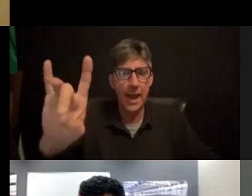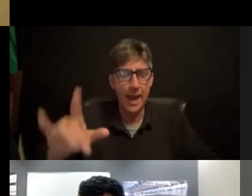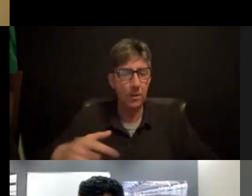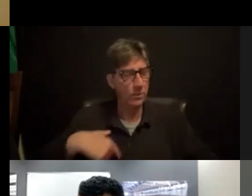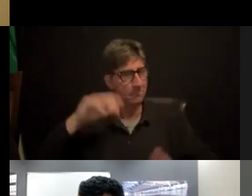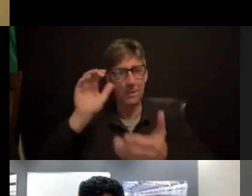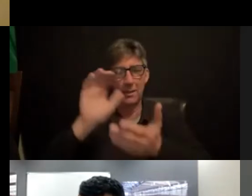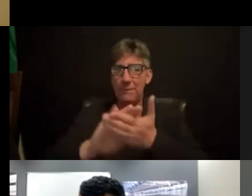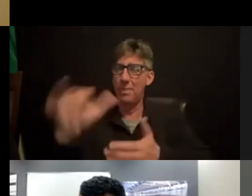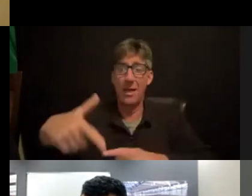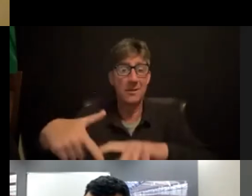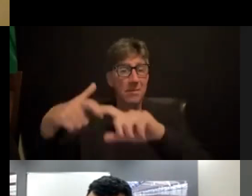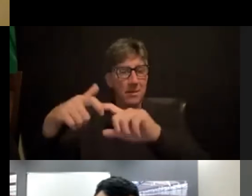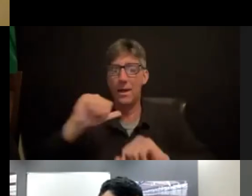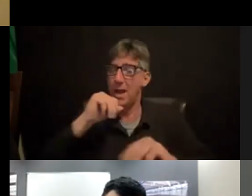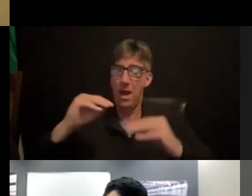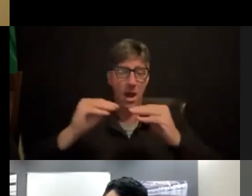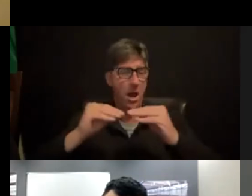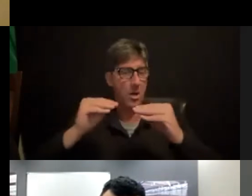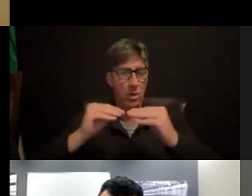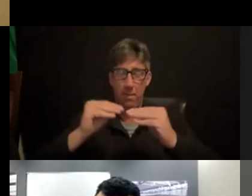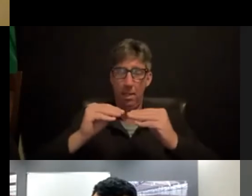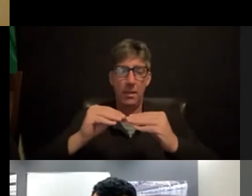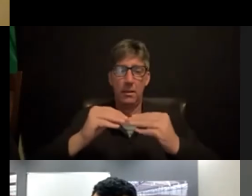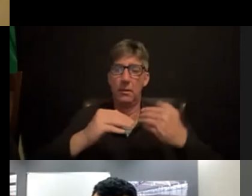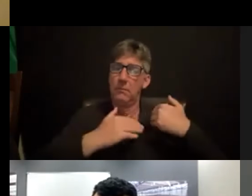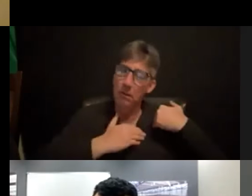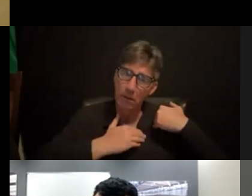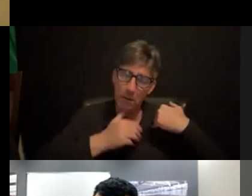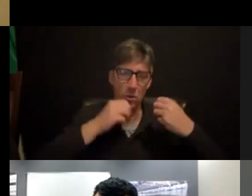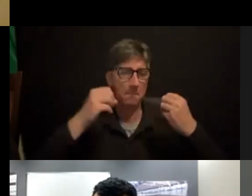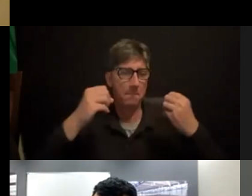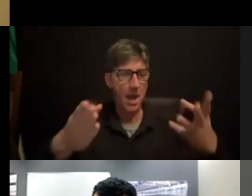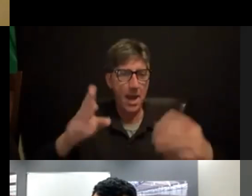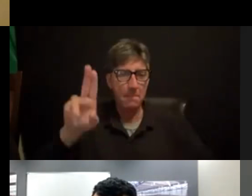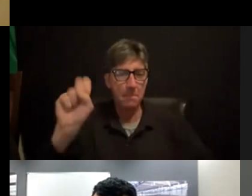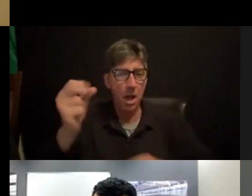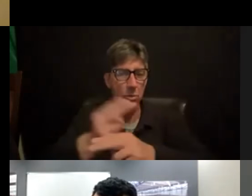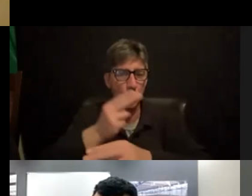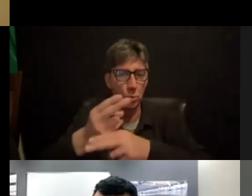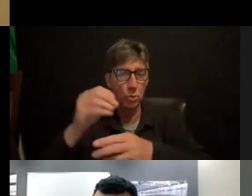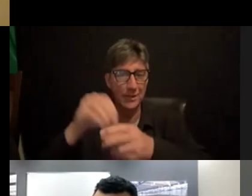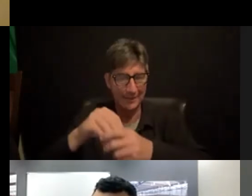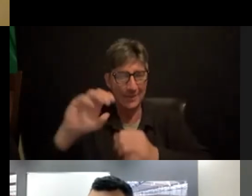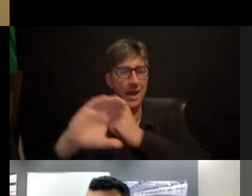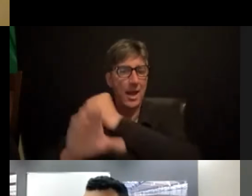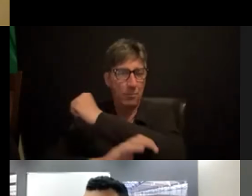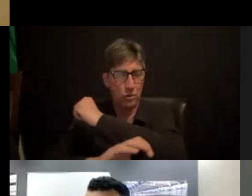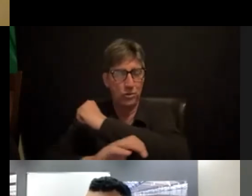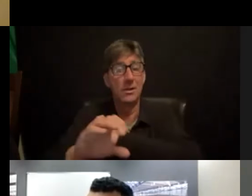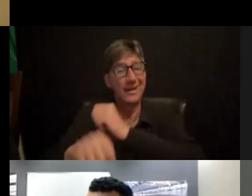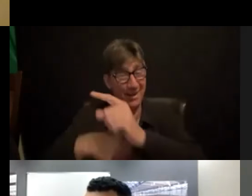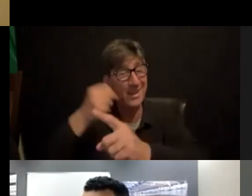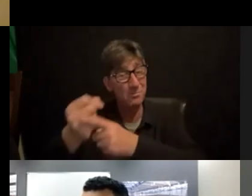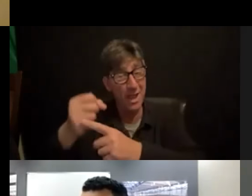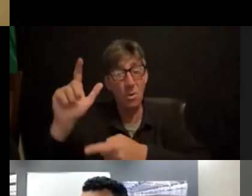is inequitable and would create a significant hardship for many bus users in Cambridge, especially based on the impacts to low-income